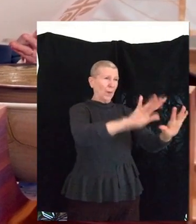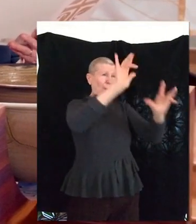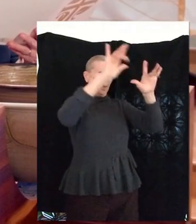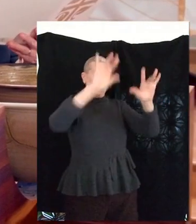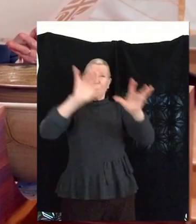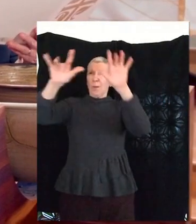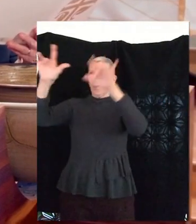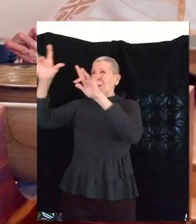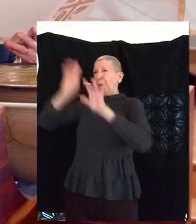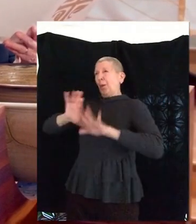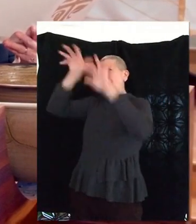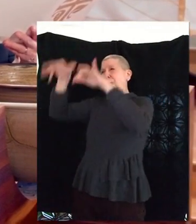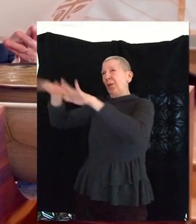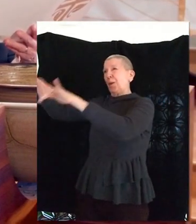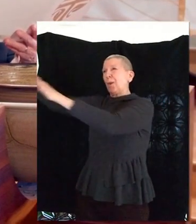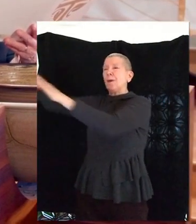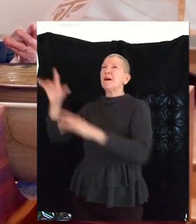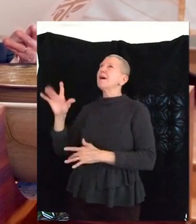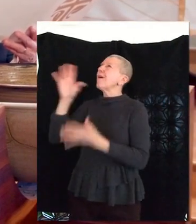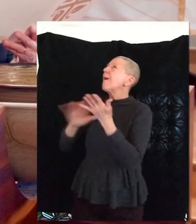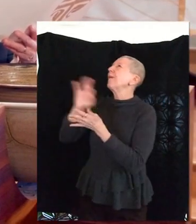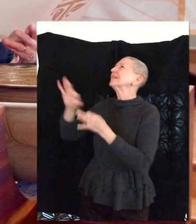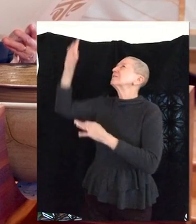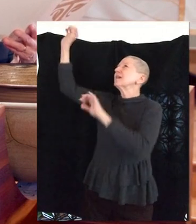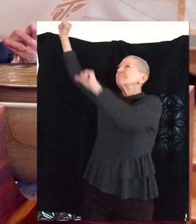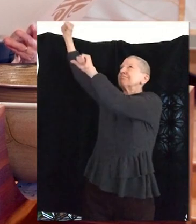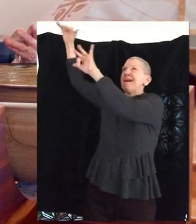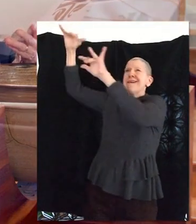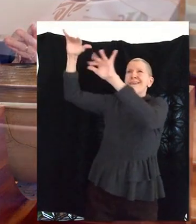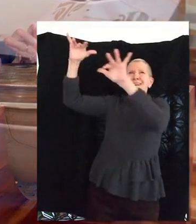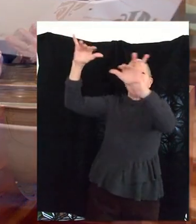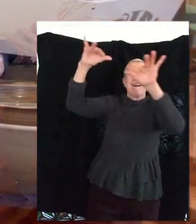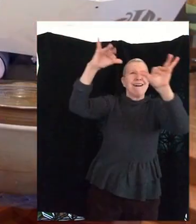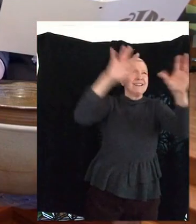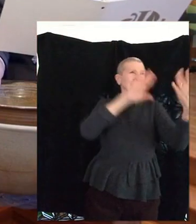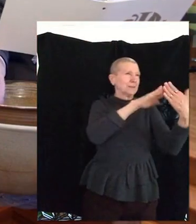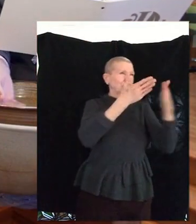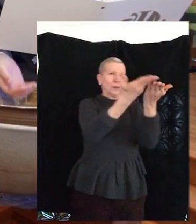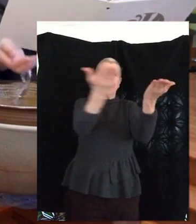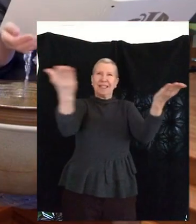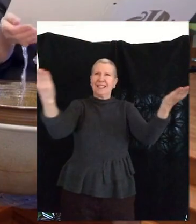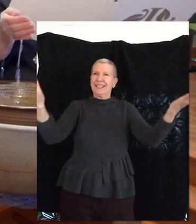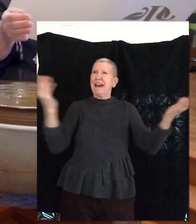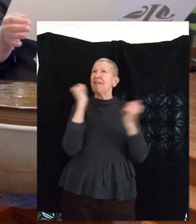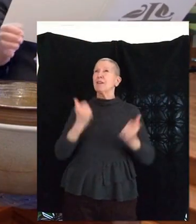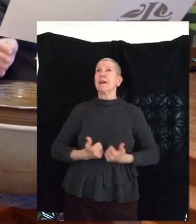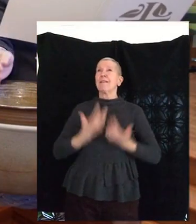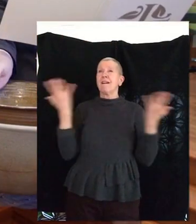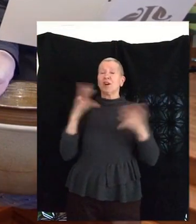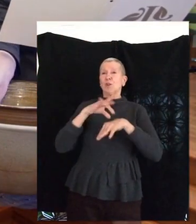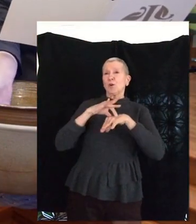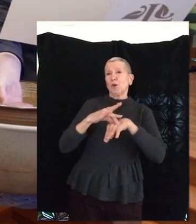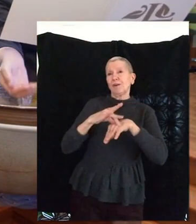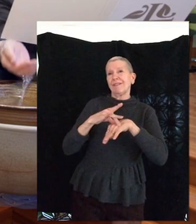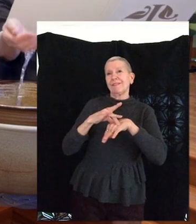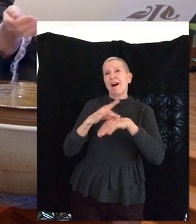Pour out your Holy Spirit on this community and all of creation. Cleanse our fears,